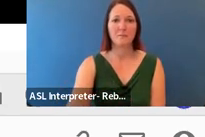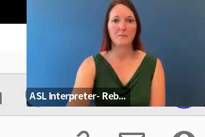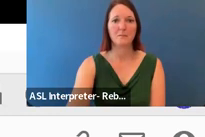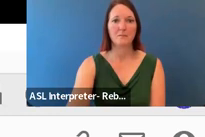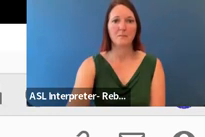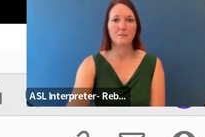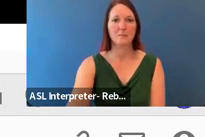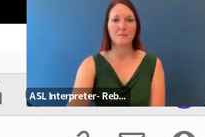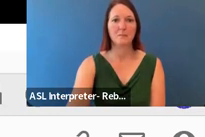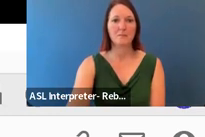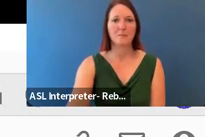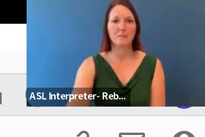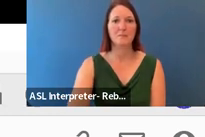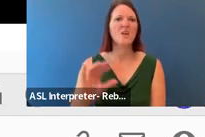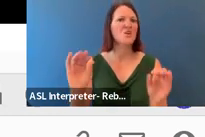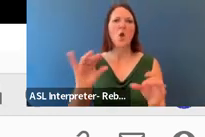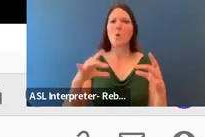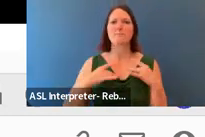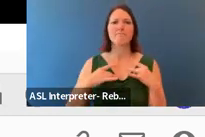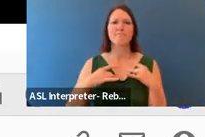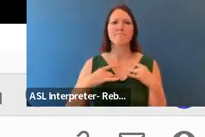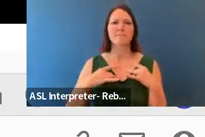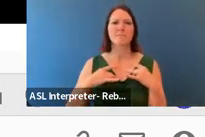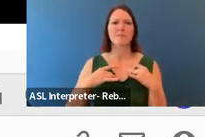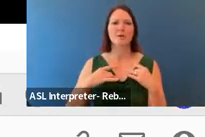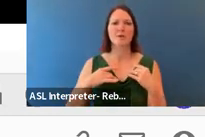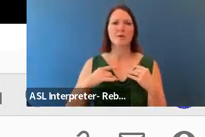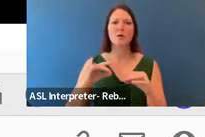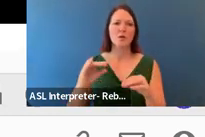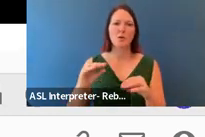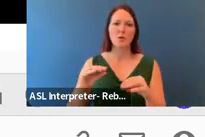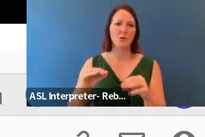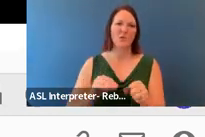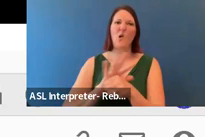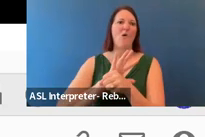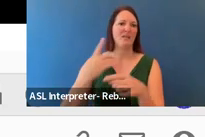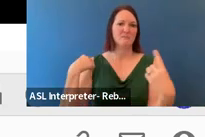And no one who's contracted COVID has expired.